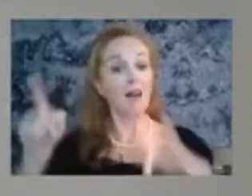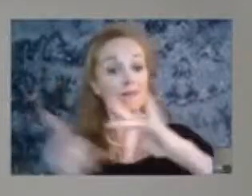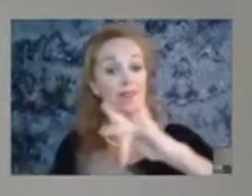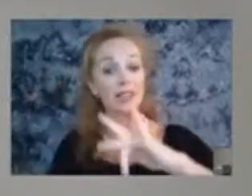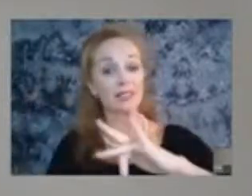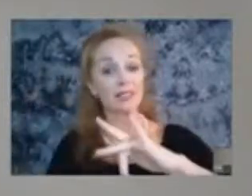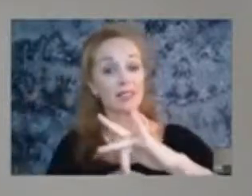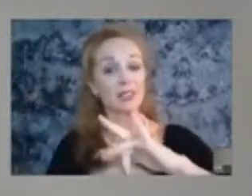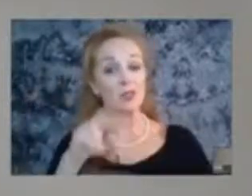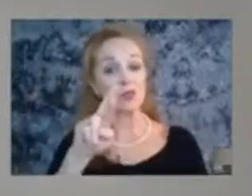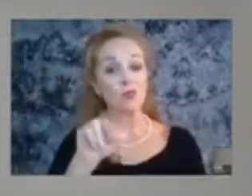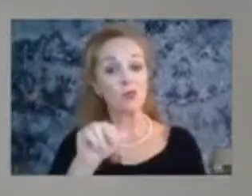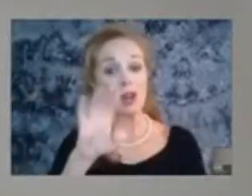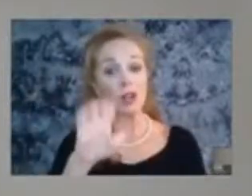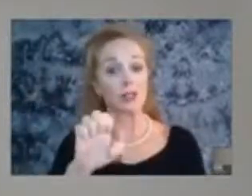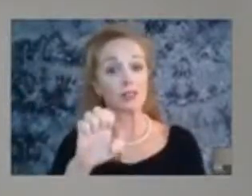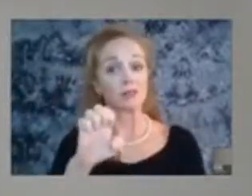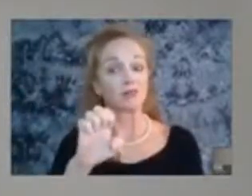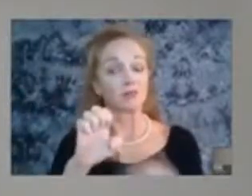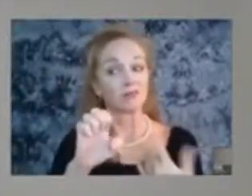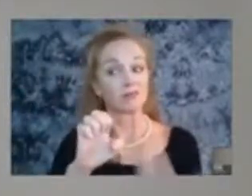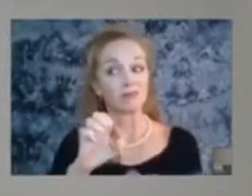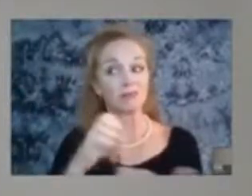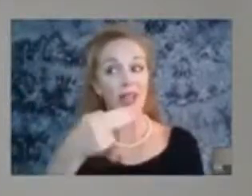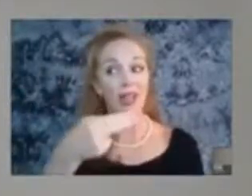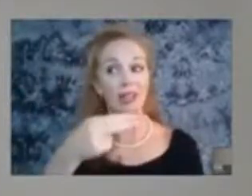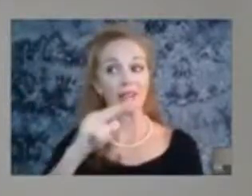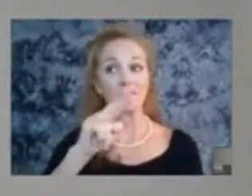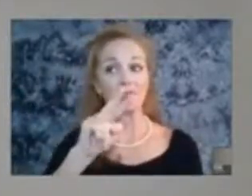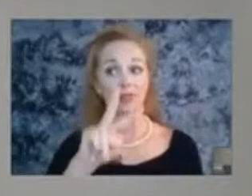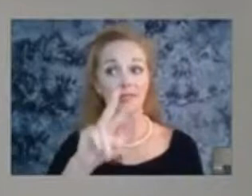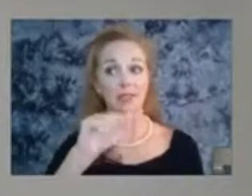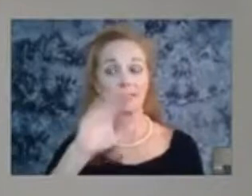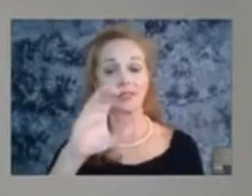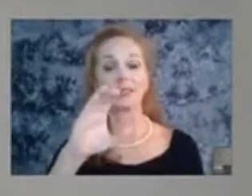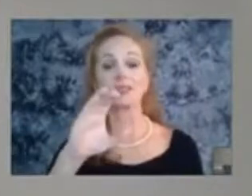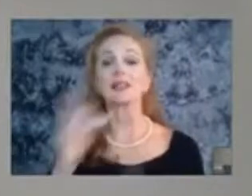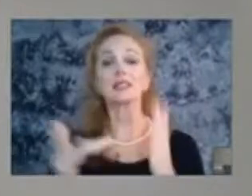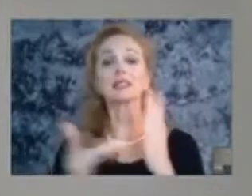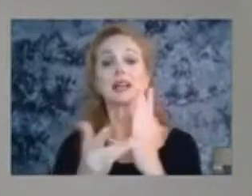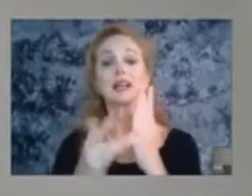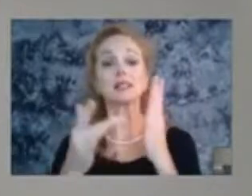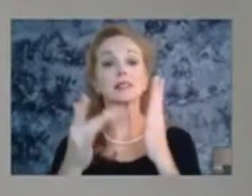our HVAC technician staffing to be able to keep up